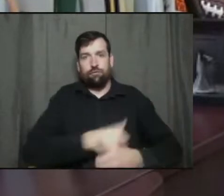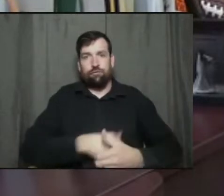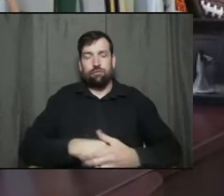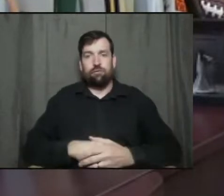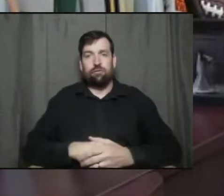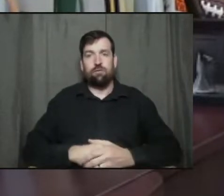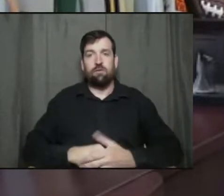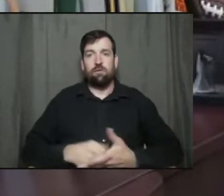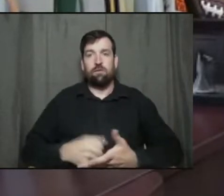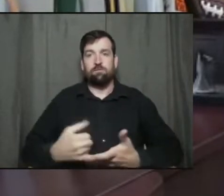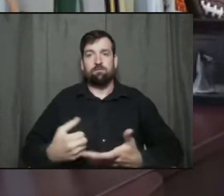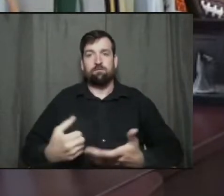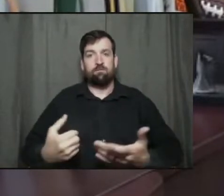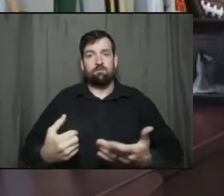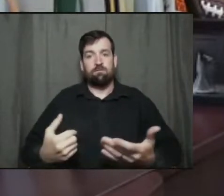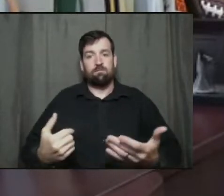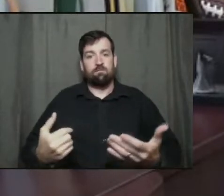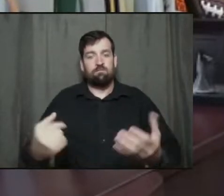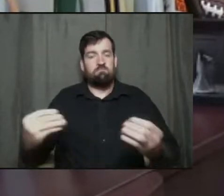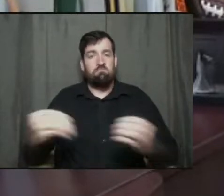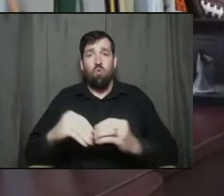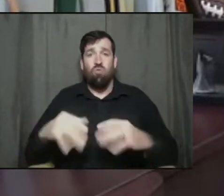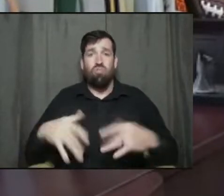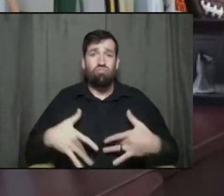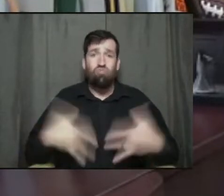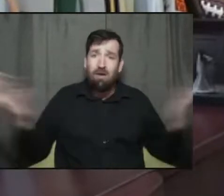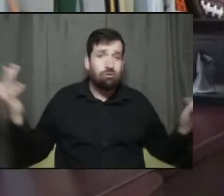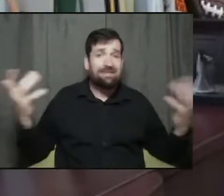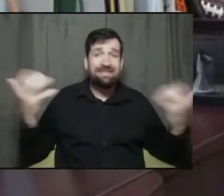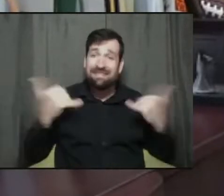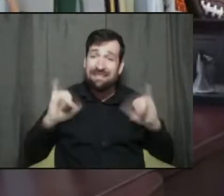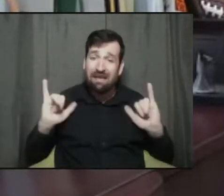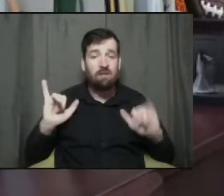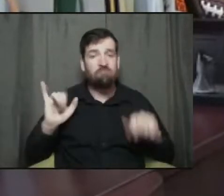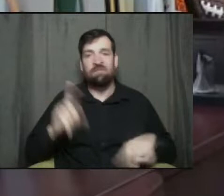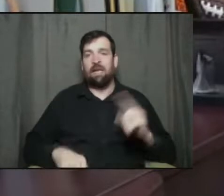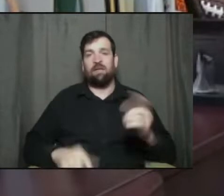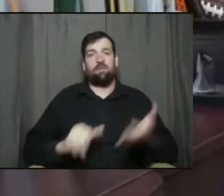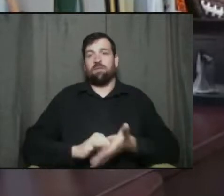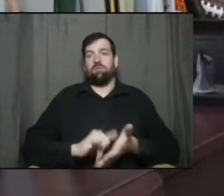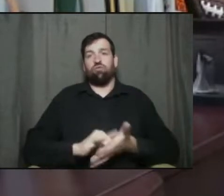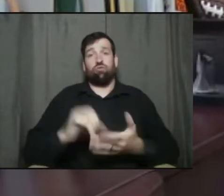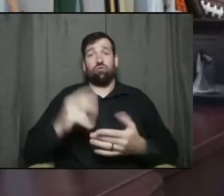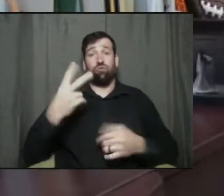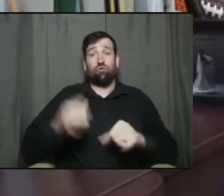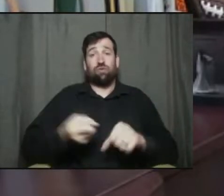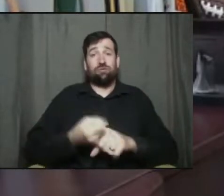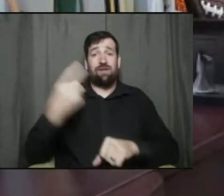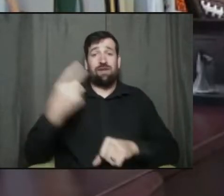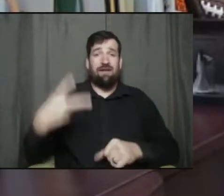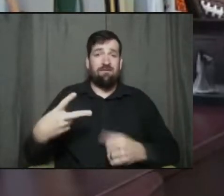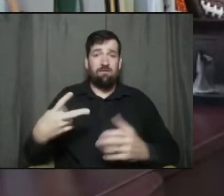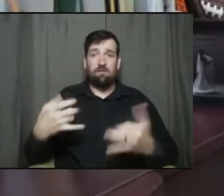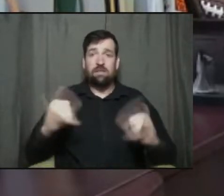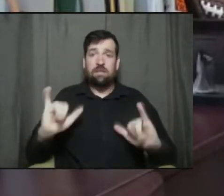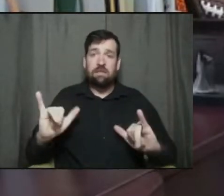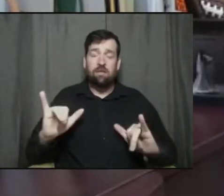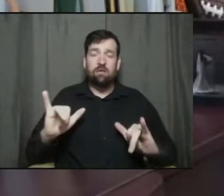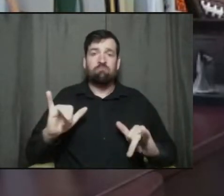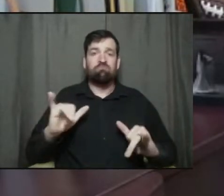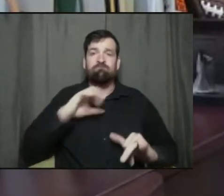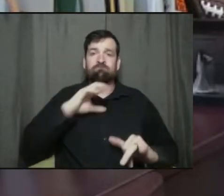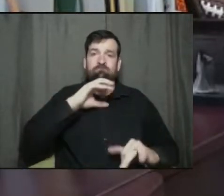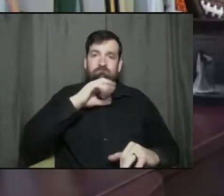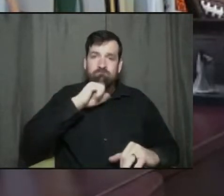I couldn't be more thrilled or tickled still. And it's been 2.5 years, and again, I still get kind of choked up when I think about it.